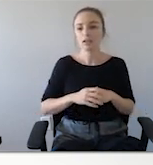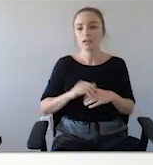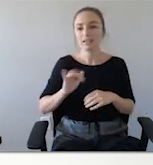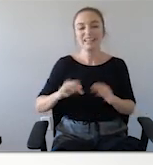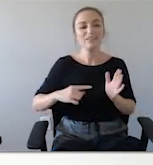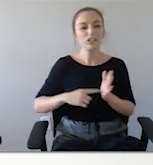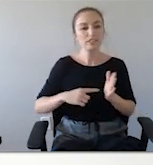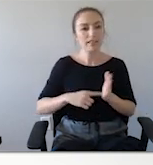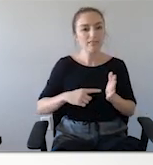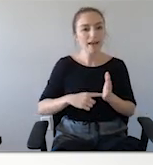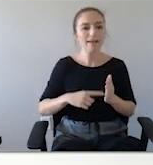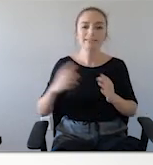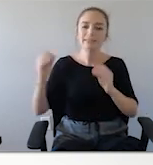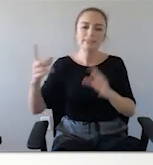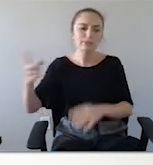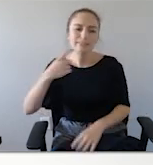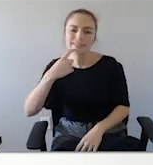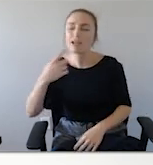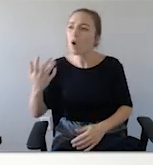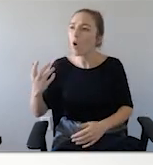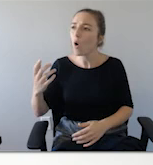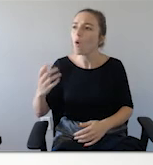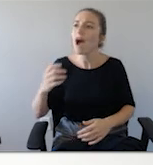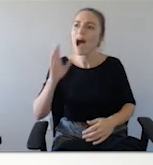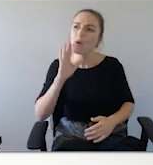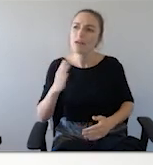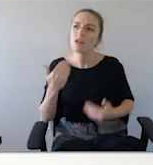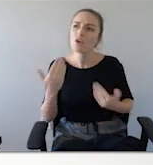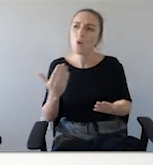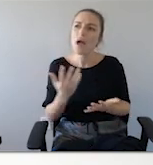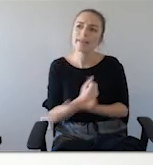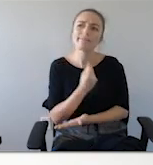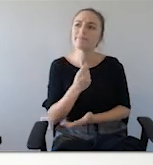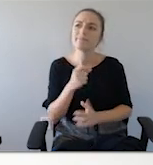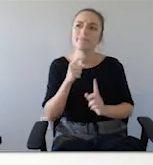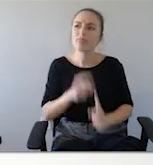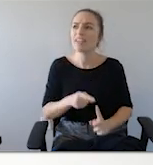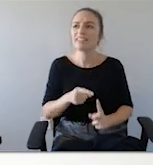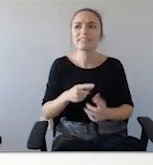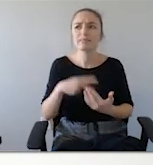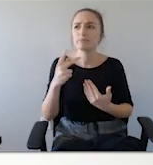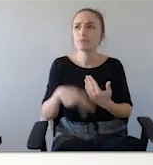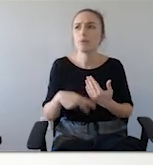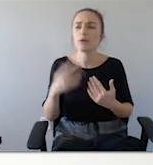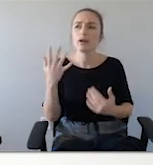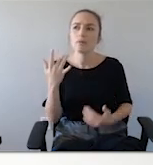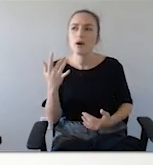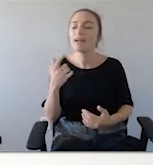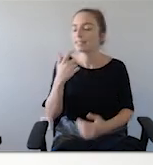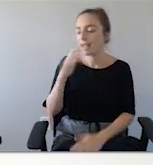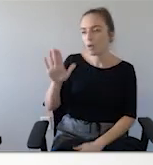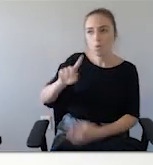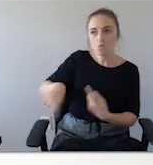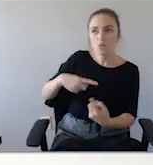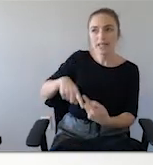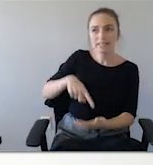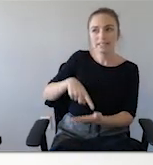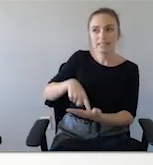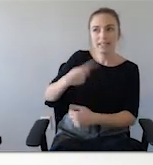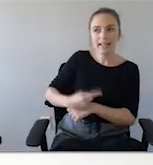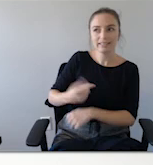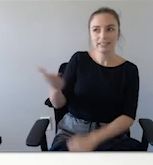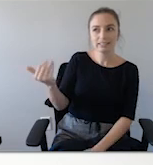information. Okay, when? And then you're gonna have to follow up because, you know, they get busy. They got a bunch of kids, life, it's like, you